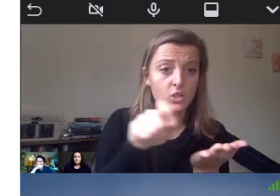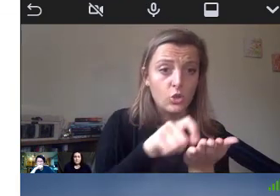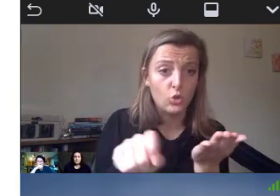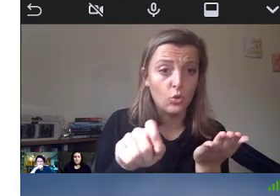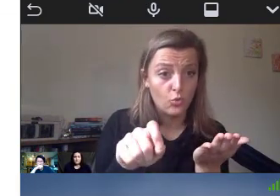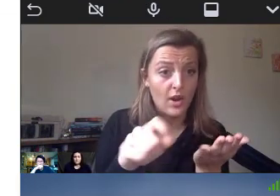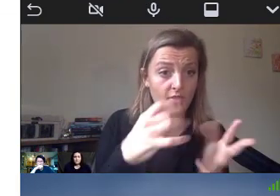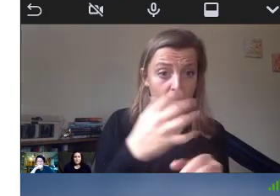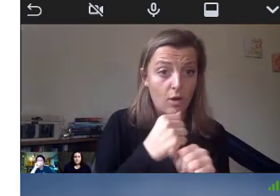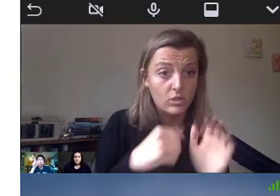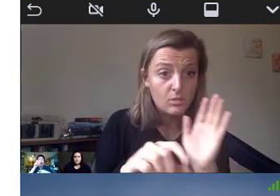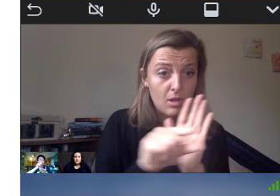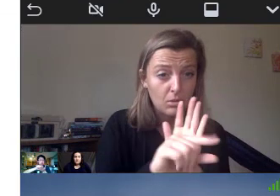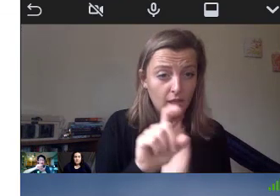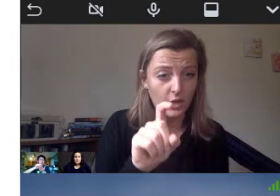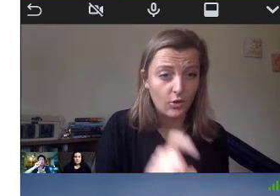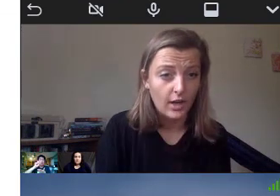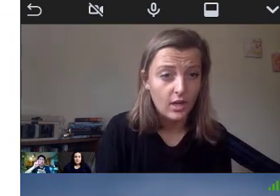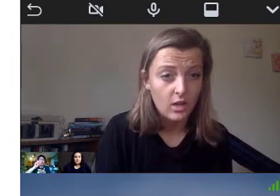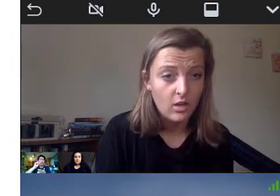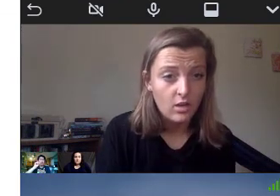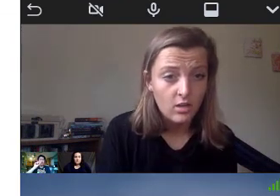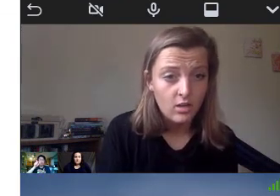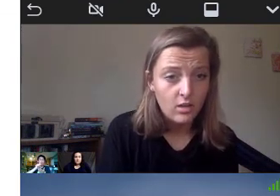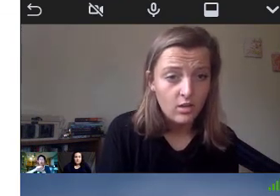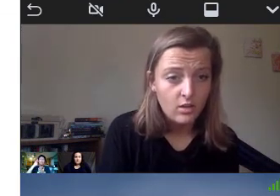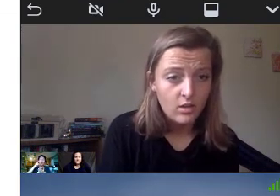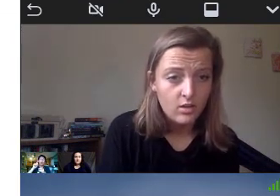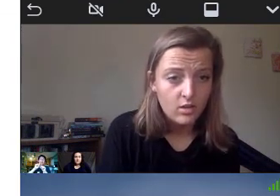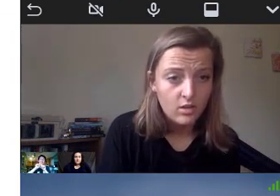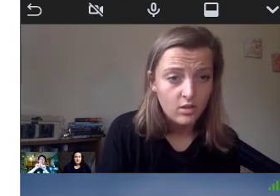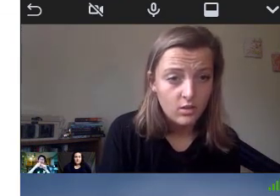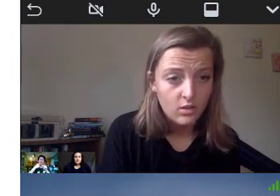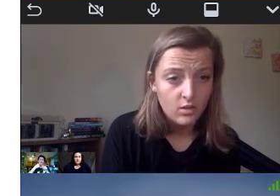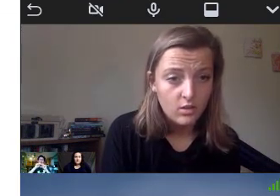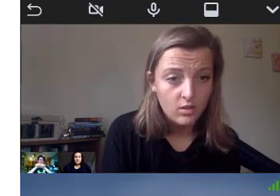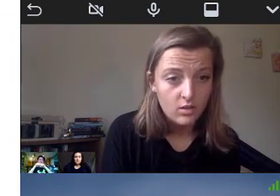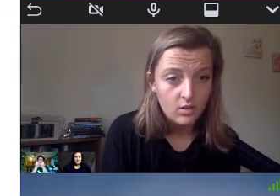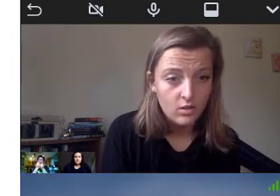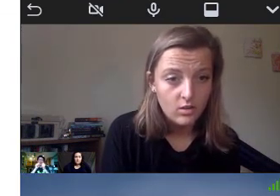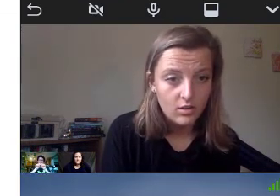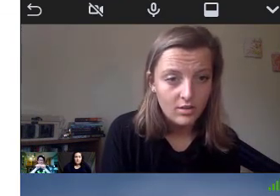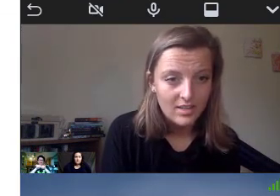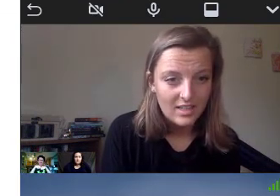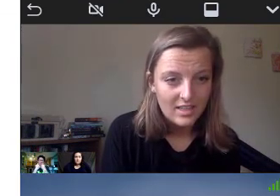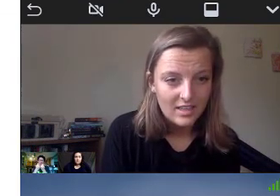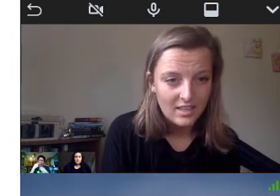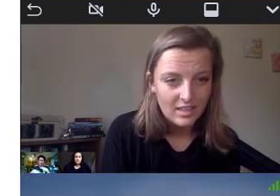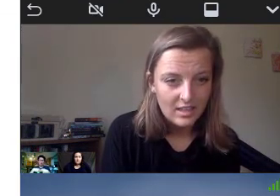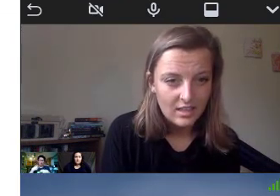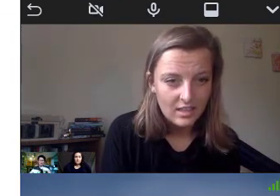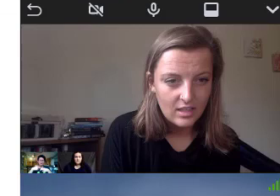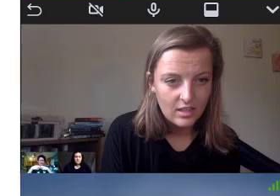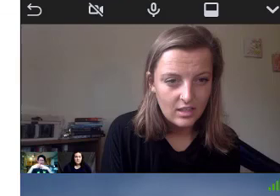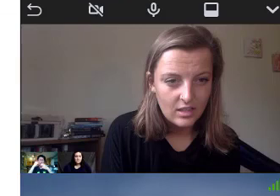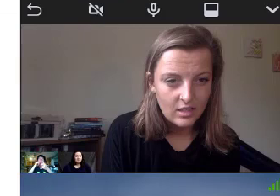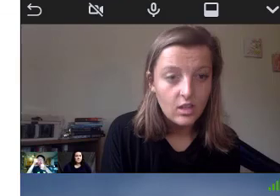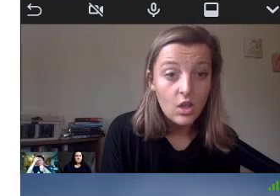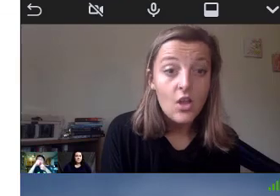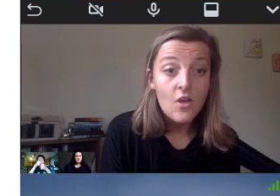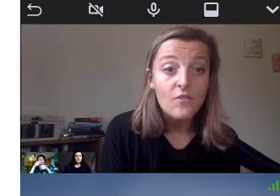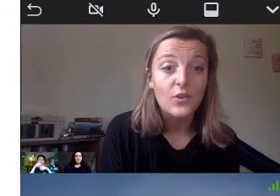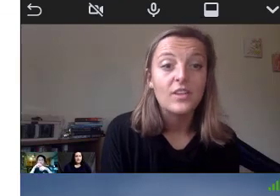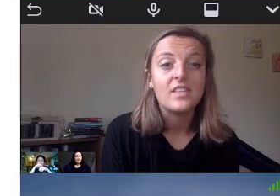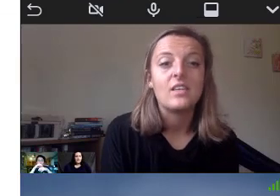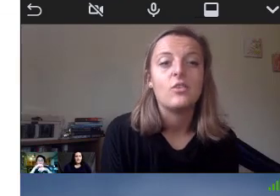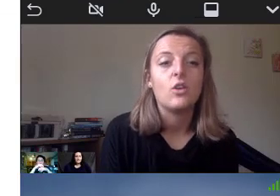do we need to write them out to be able to get a grade? Sorry, I just blew my nose. I missed the question. I'm sorry. For the team